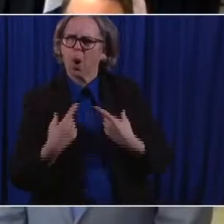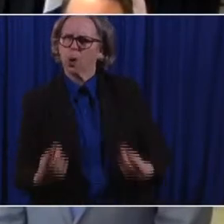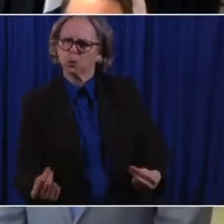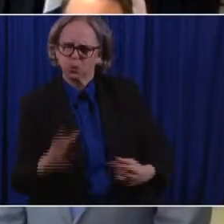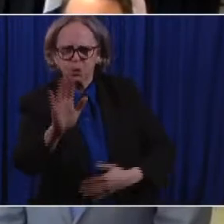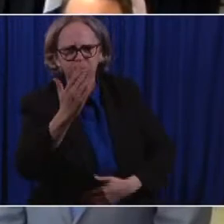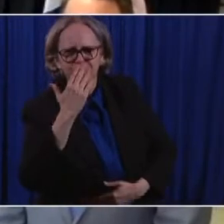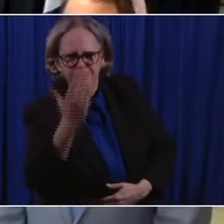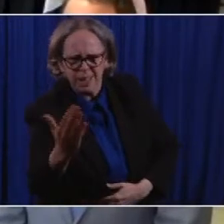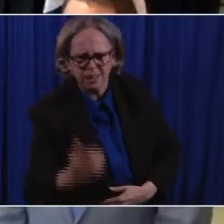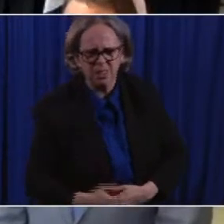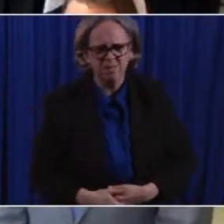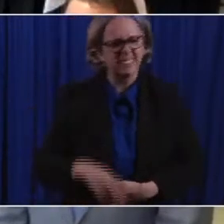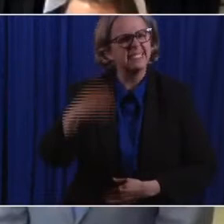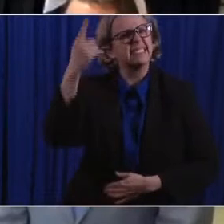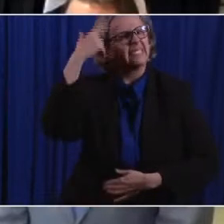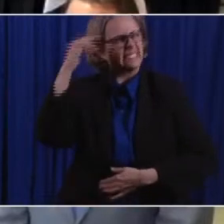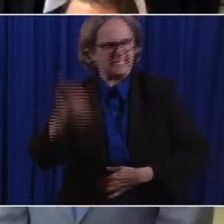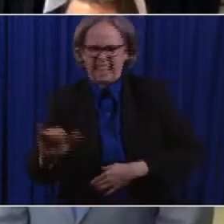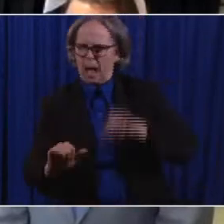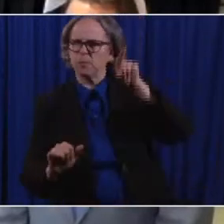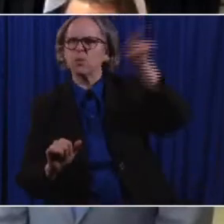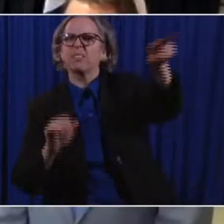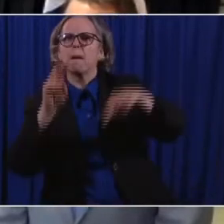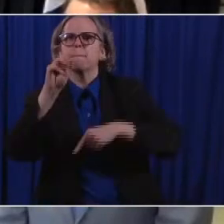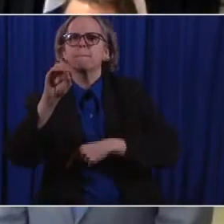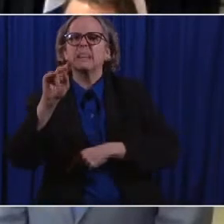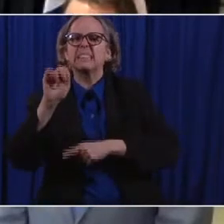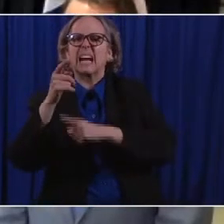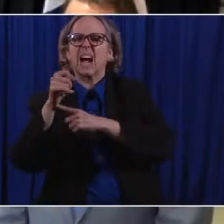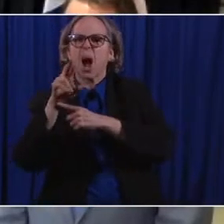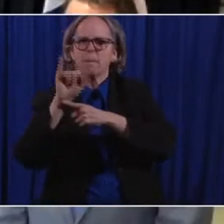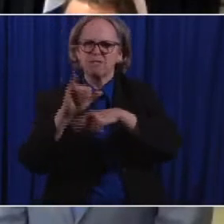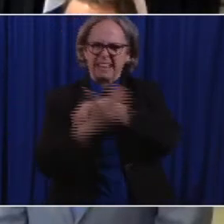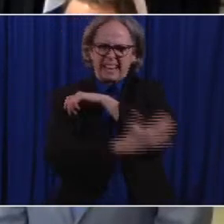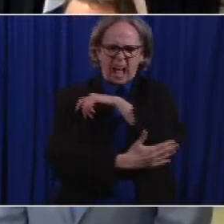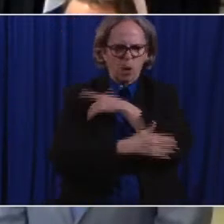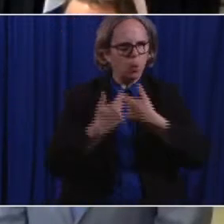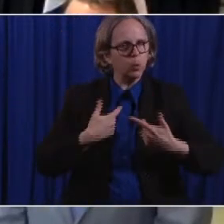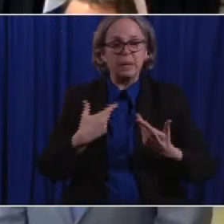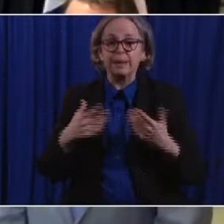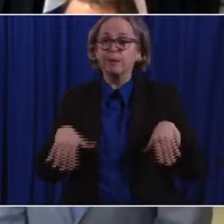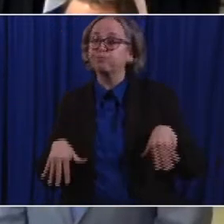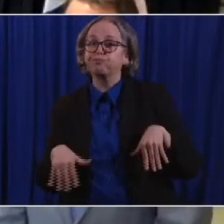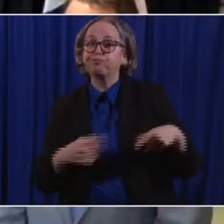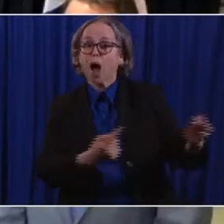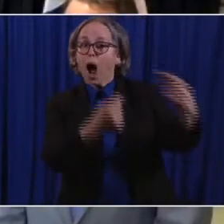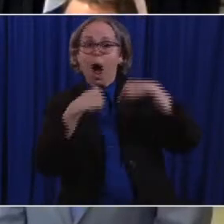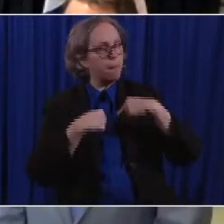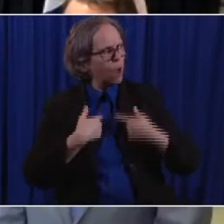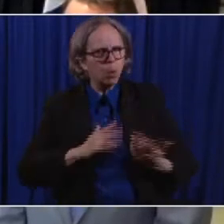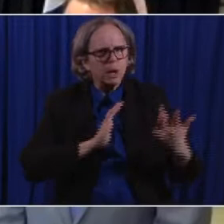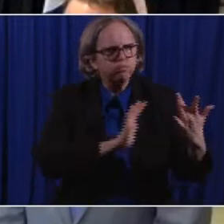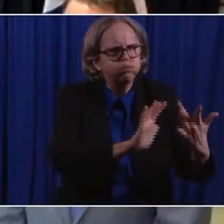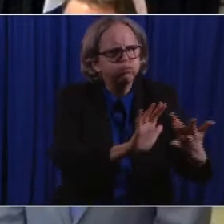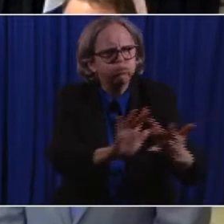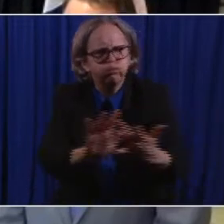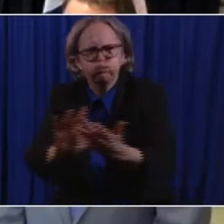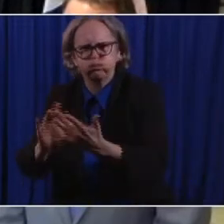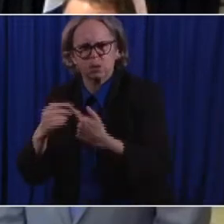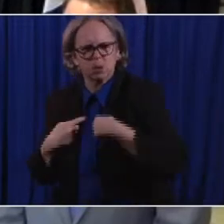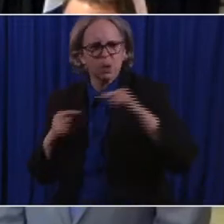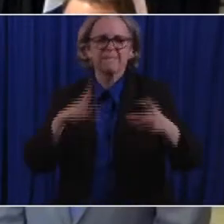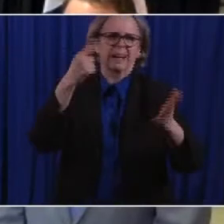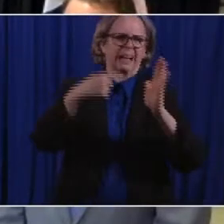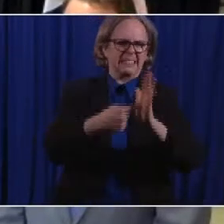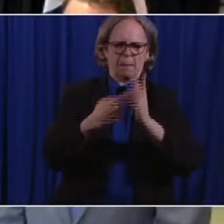Cooper, we have been going out into the communities. So last week we had 2 Somali-focused clinics. These were vaccine clinics that were held